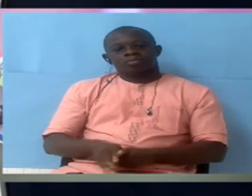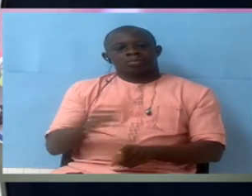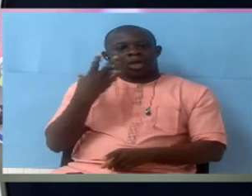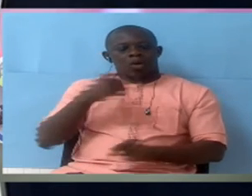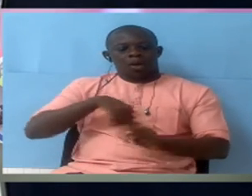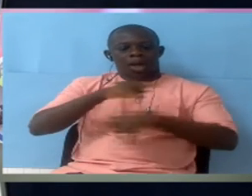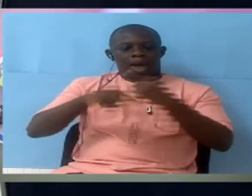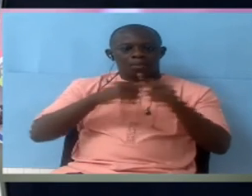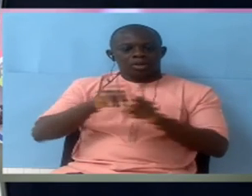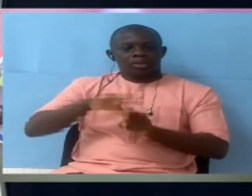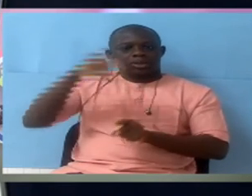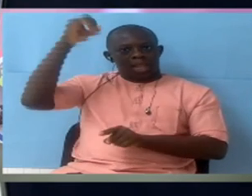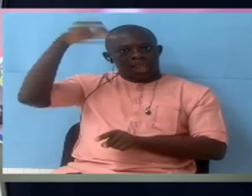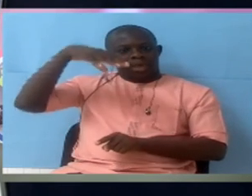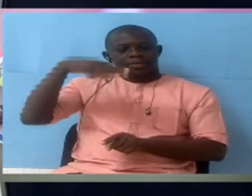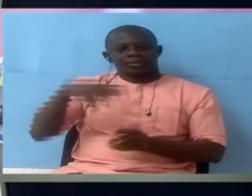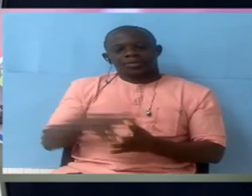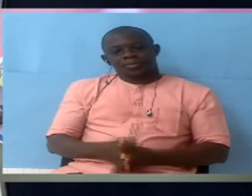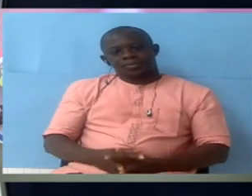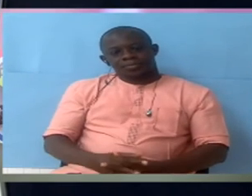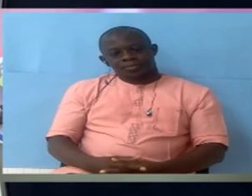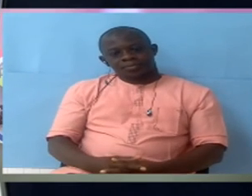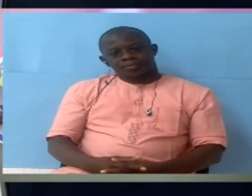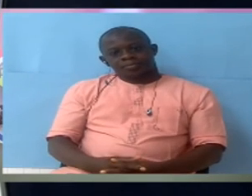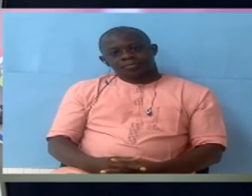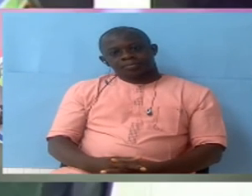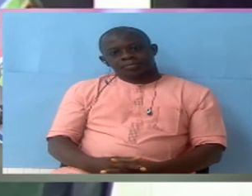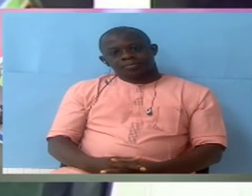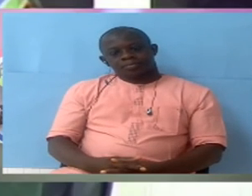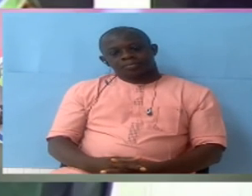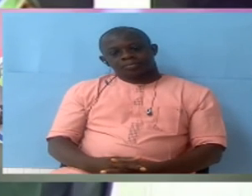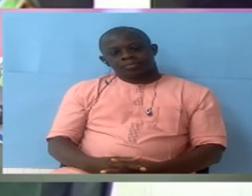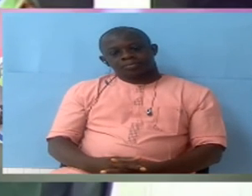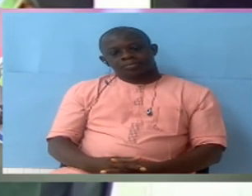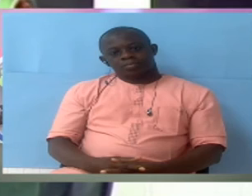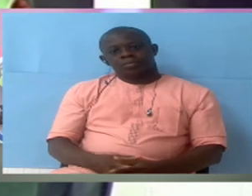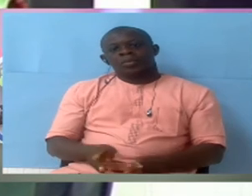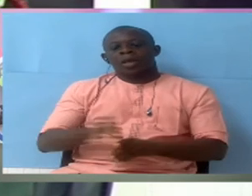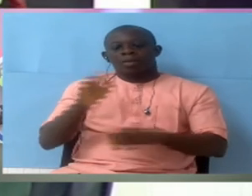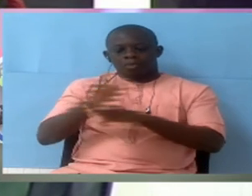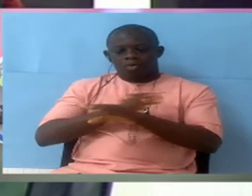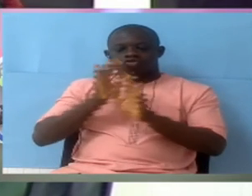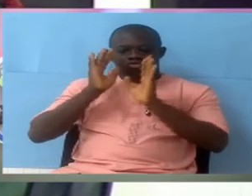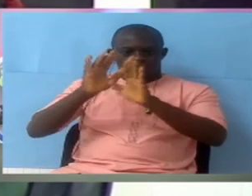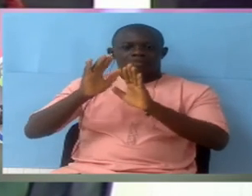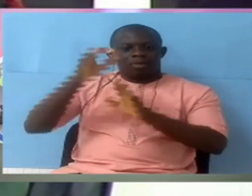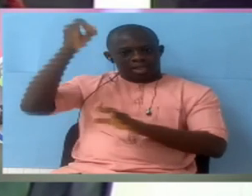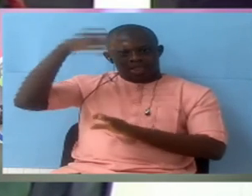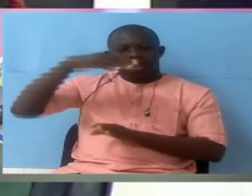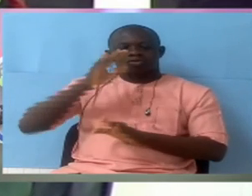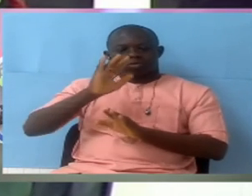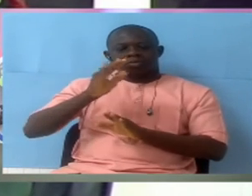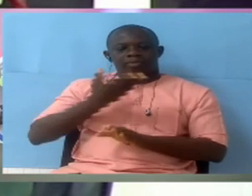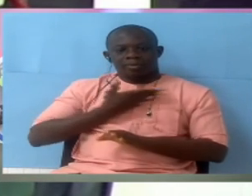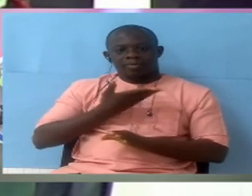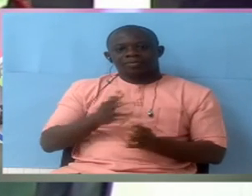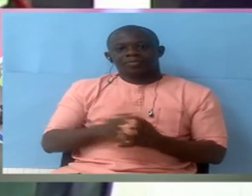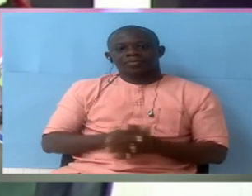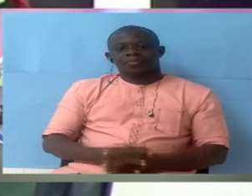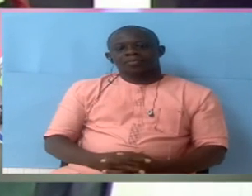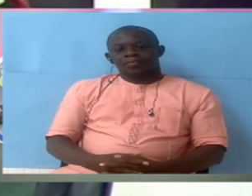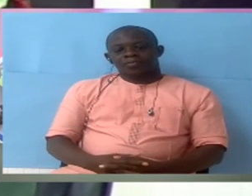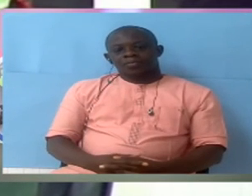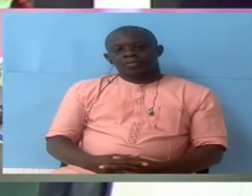electrocution? Biñ la mas kurang nak. That they have stopped the electrocution. Jamono bobu mom bayi nañ kurang. Because for